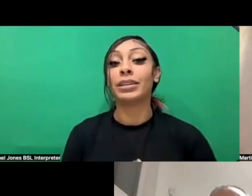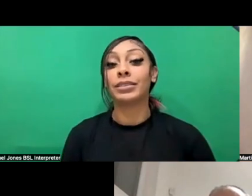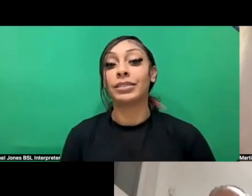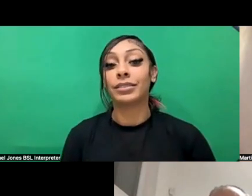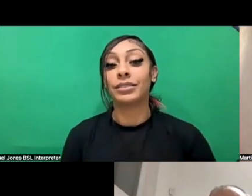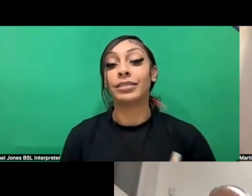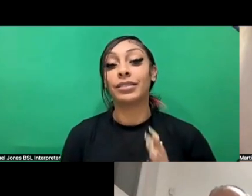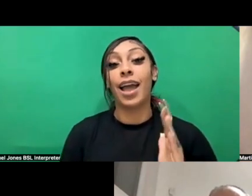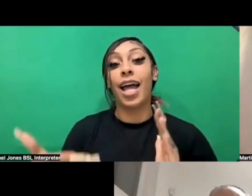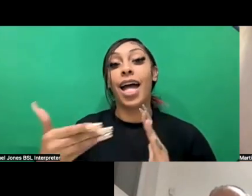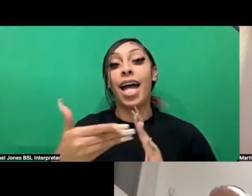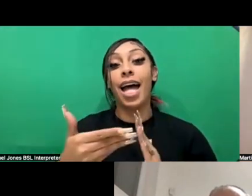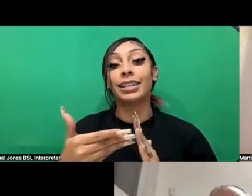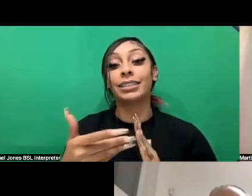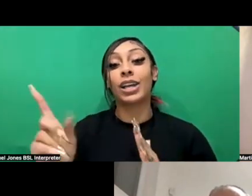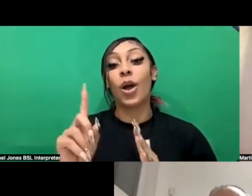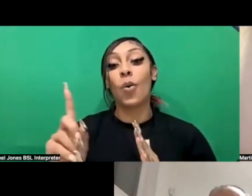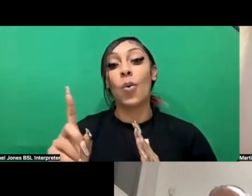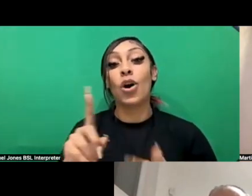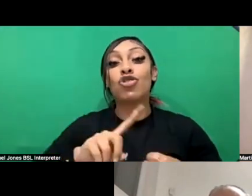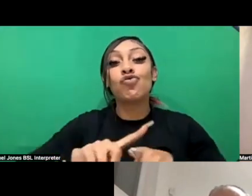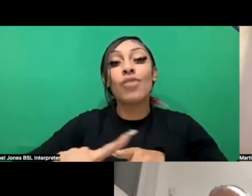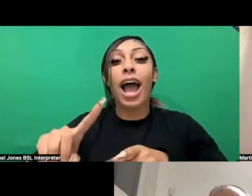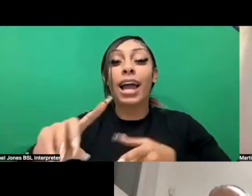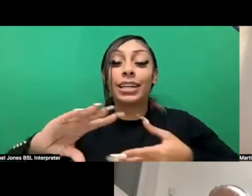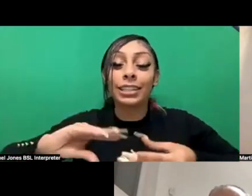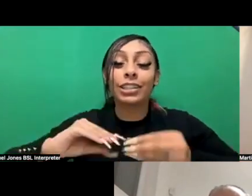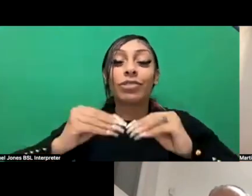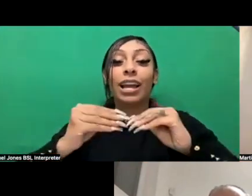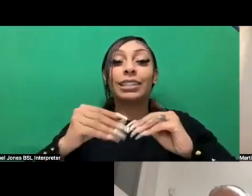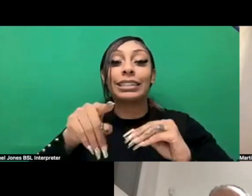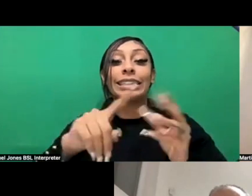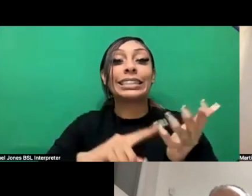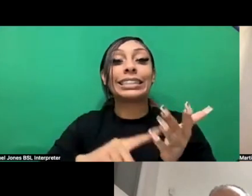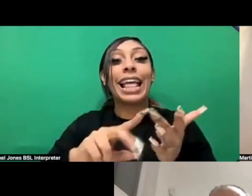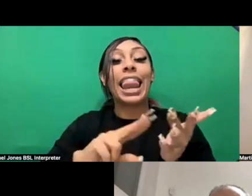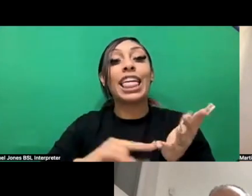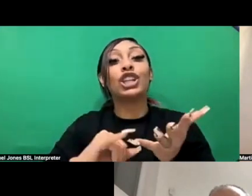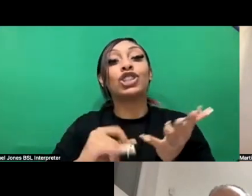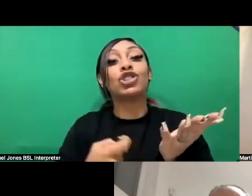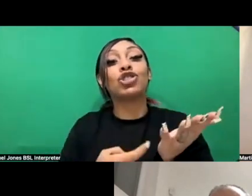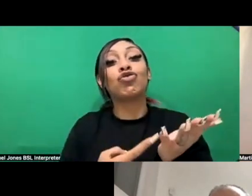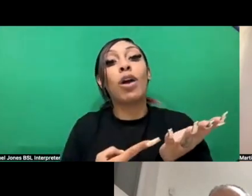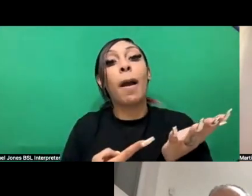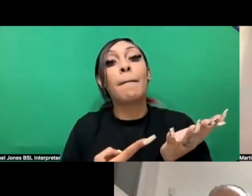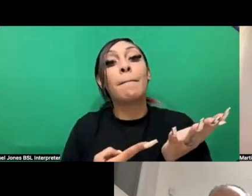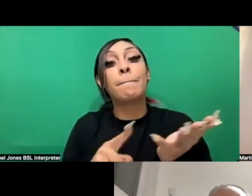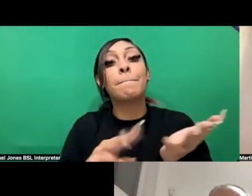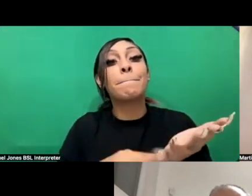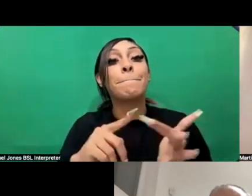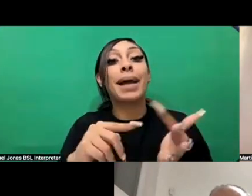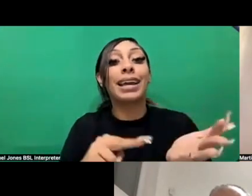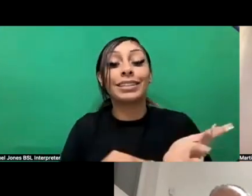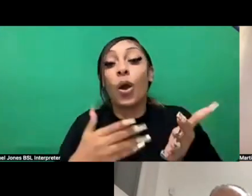adding what we're trying to do, what I'm trying to do with LinnStrument is give the musician a wider palette of